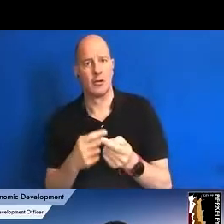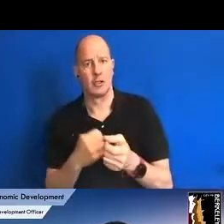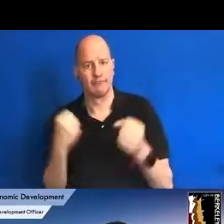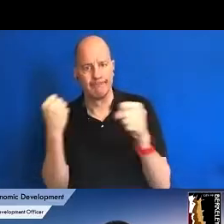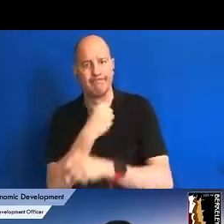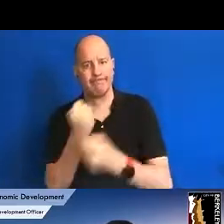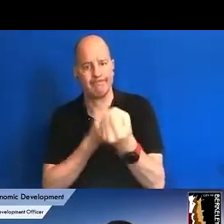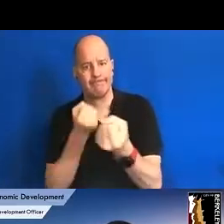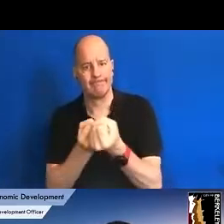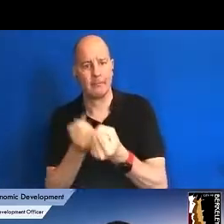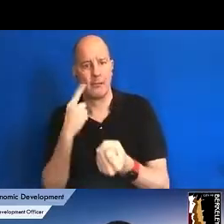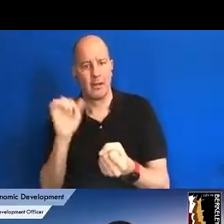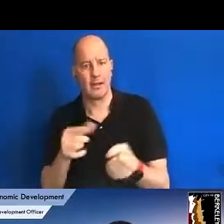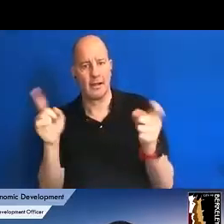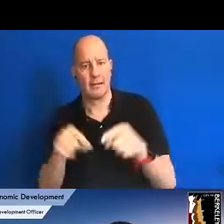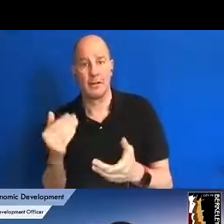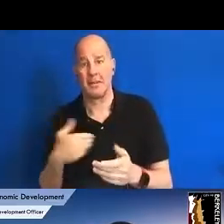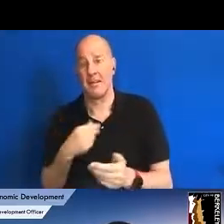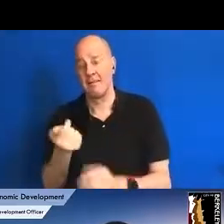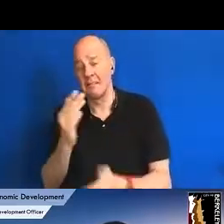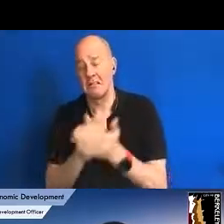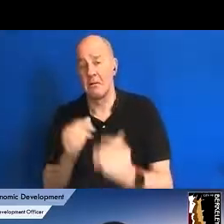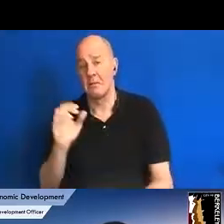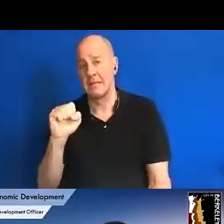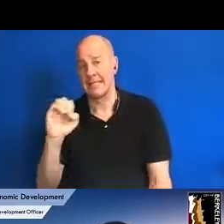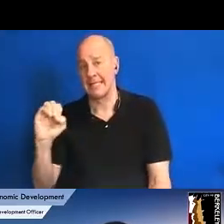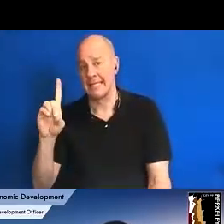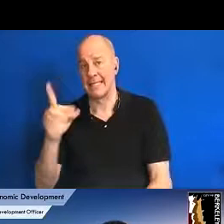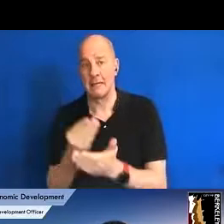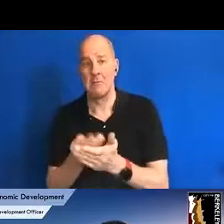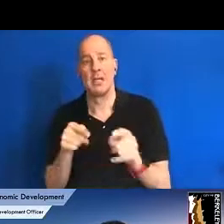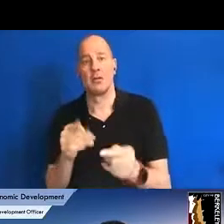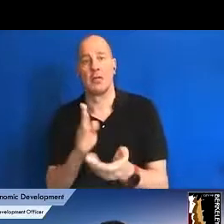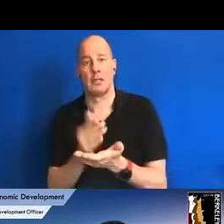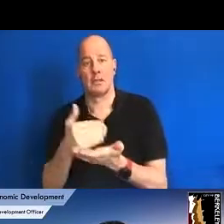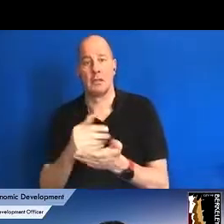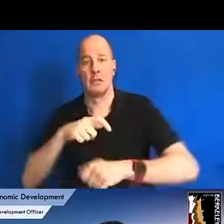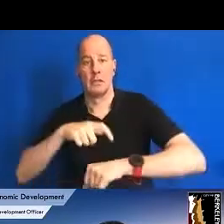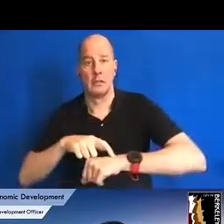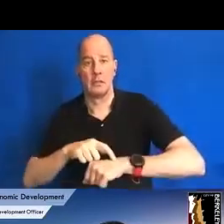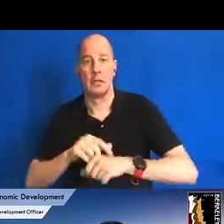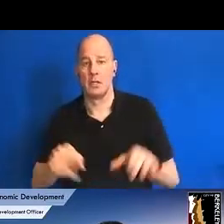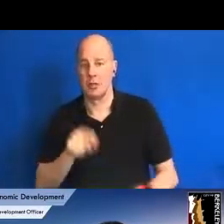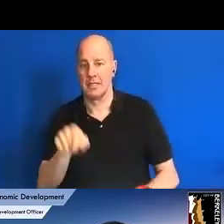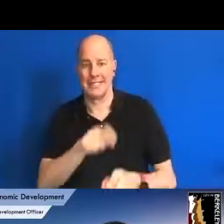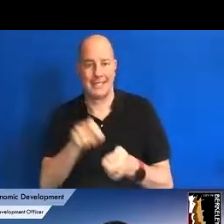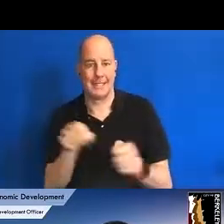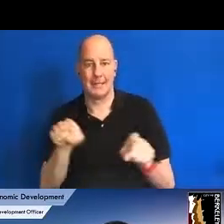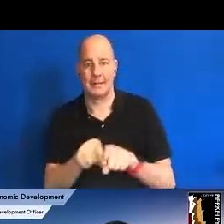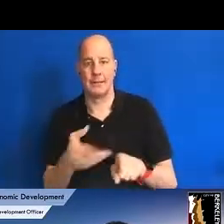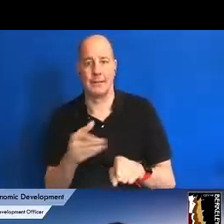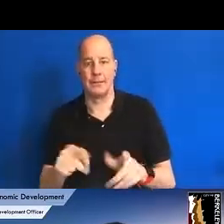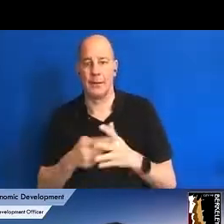just be setting aside a little bit of seed money when it comes budget time to do this exact same thing. And they can start small with